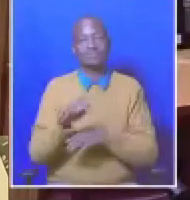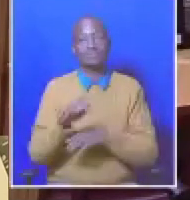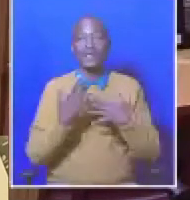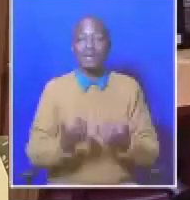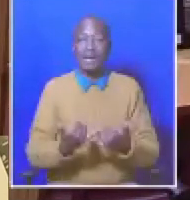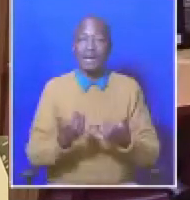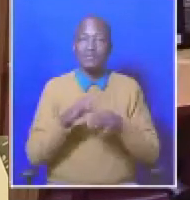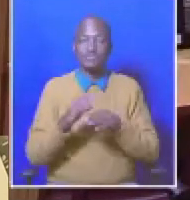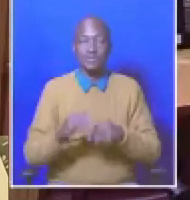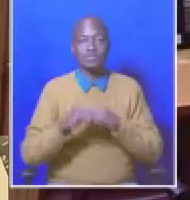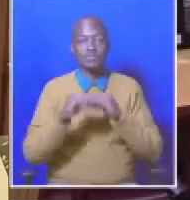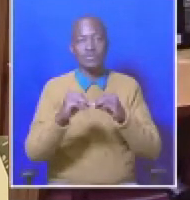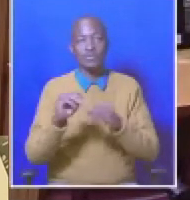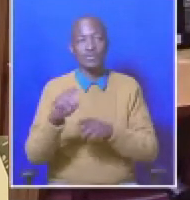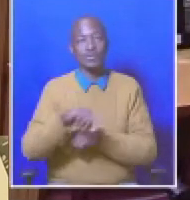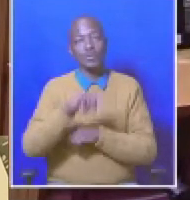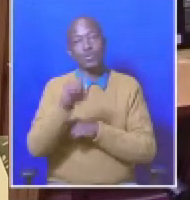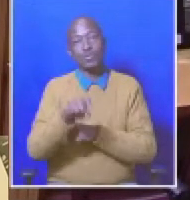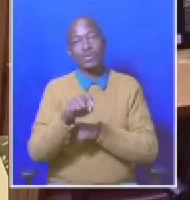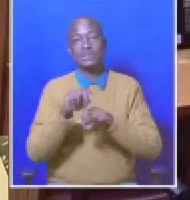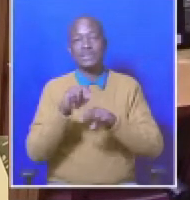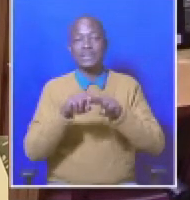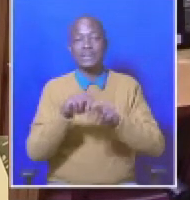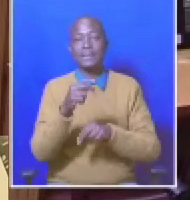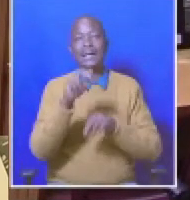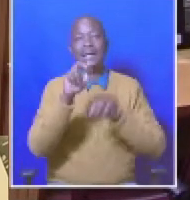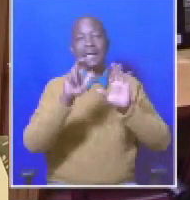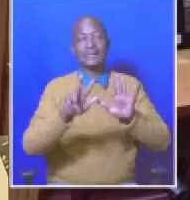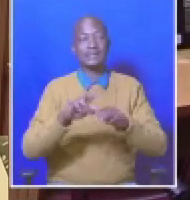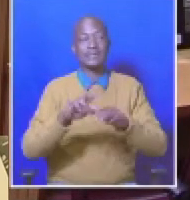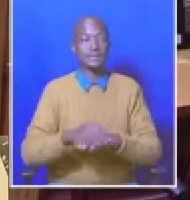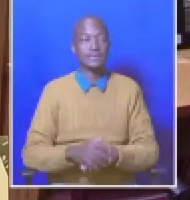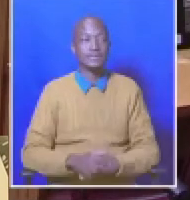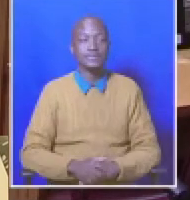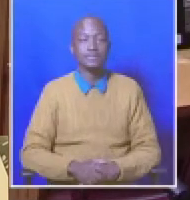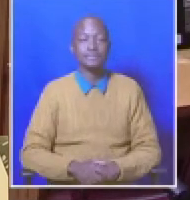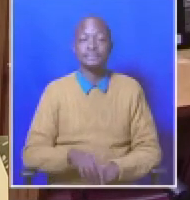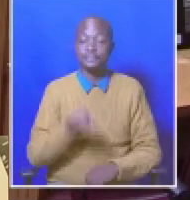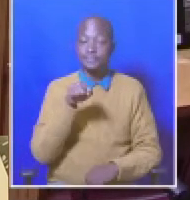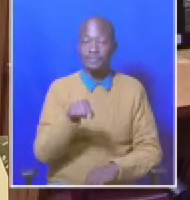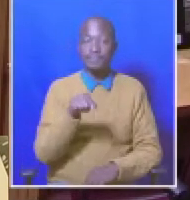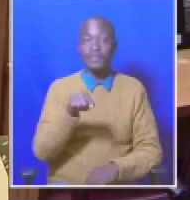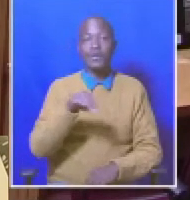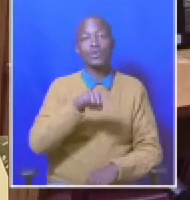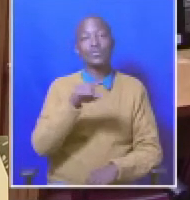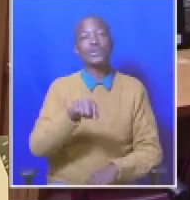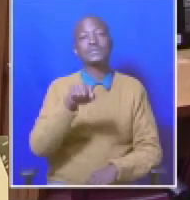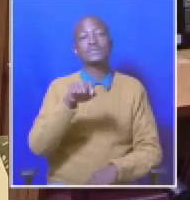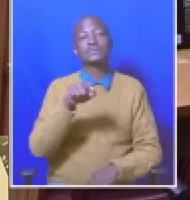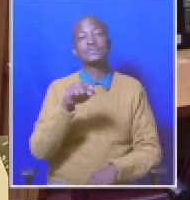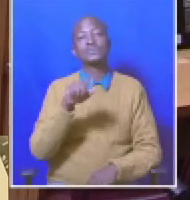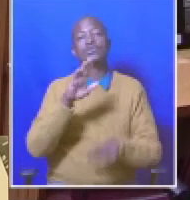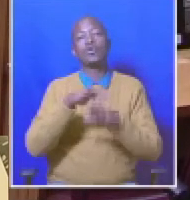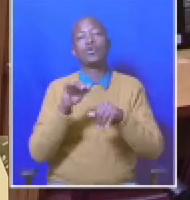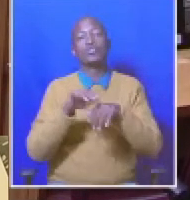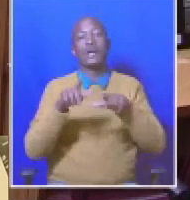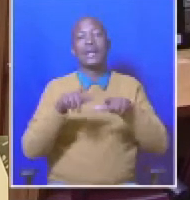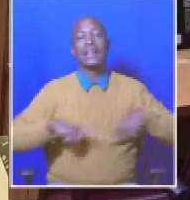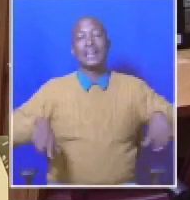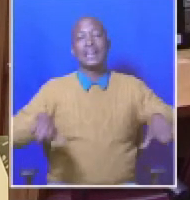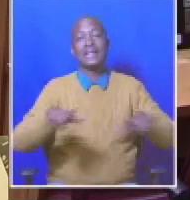to question number 8. This question is on land